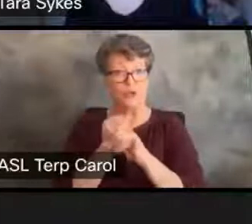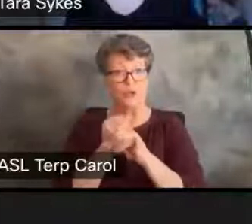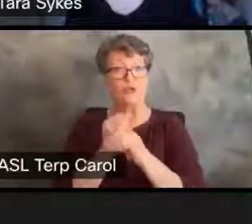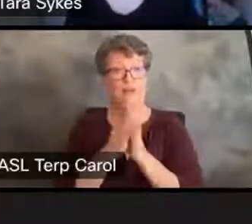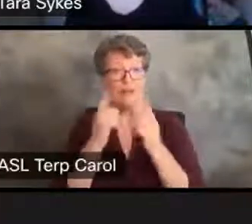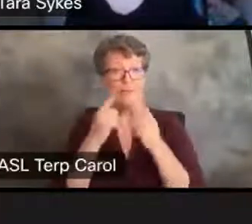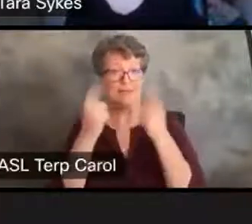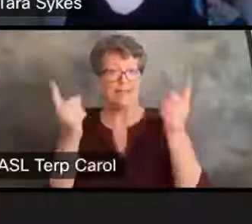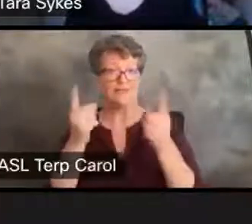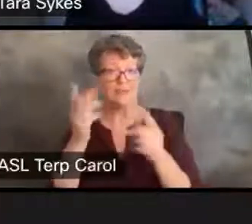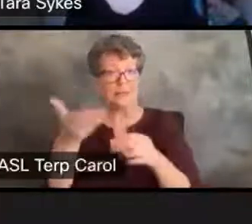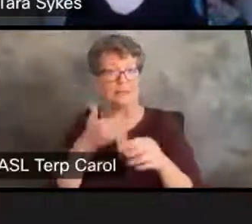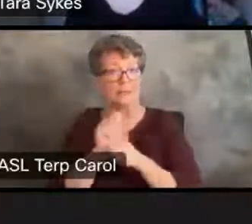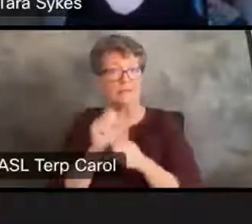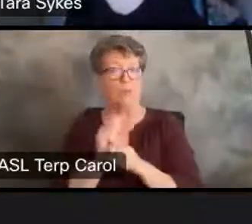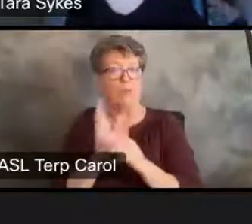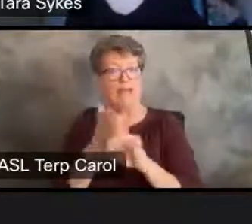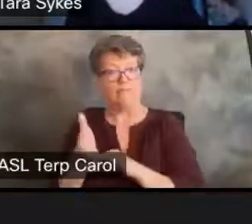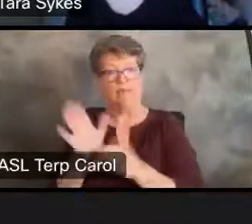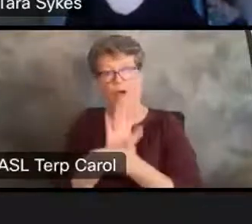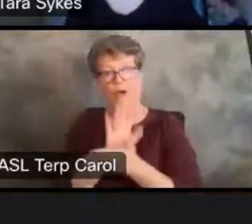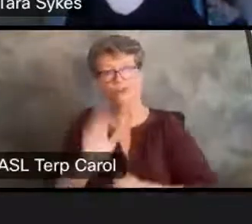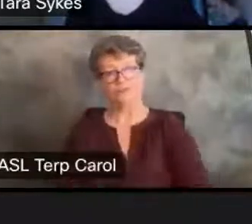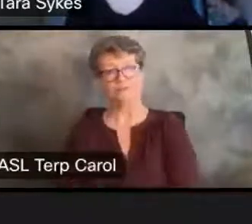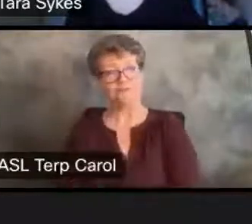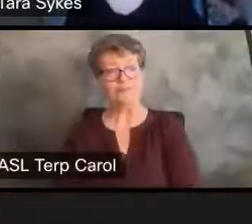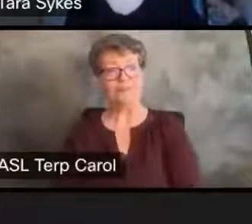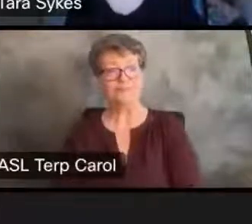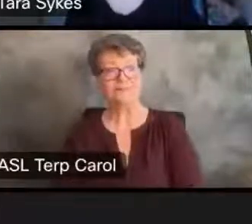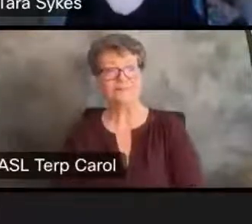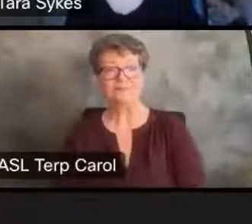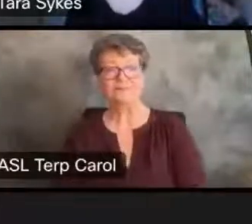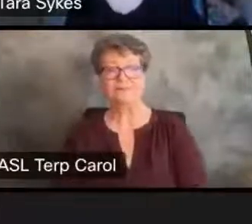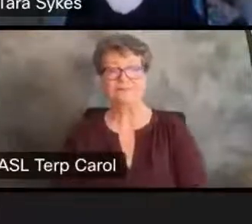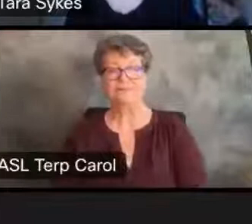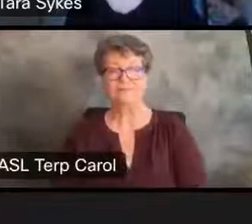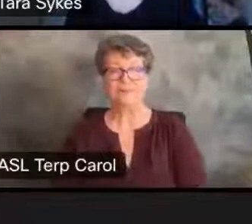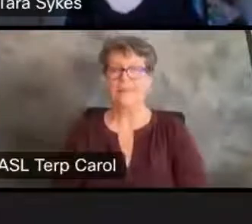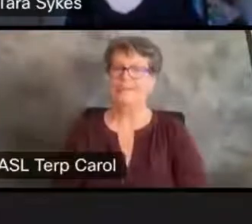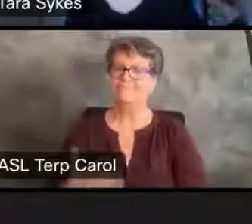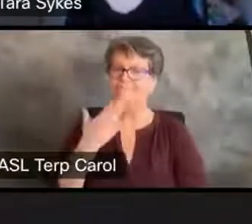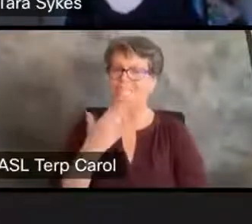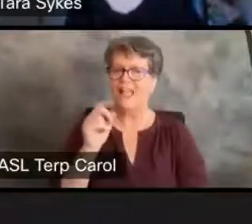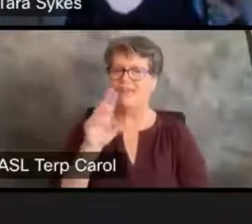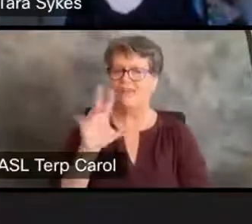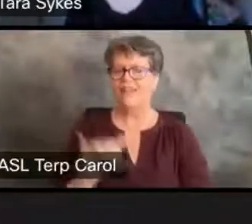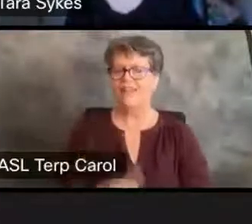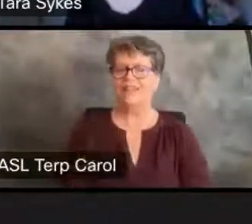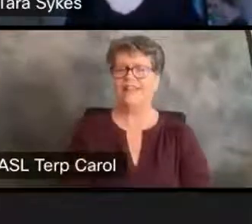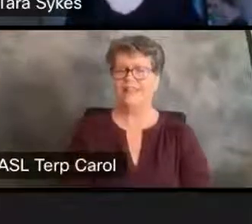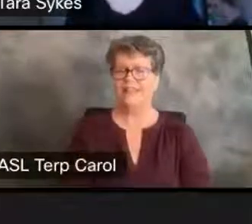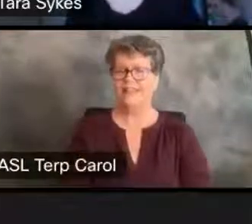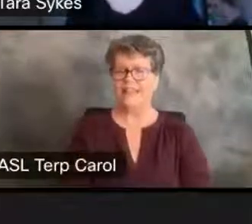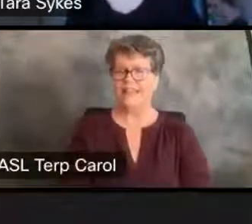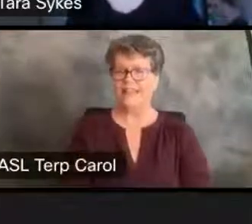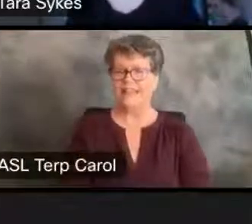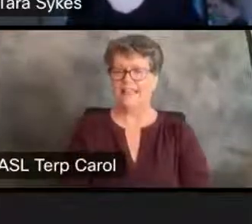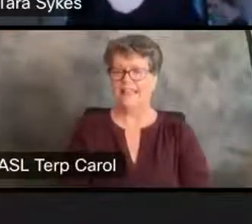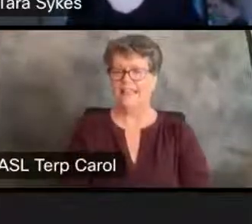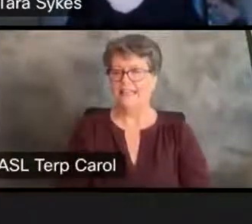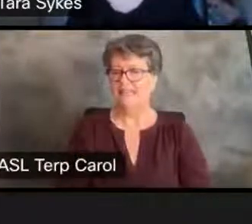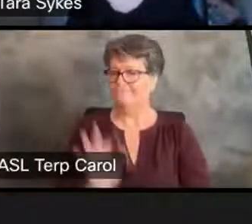that workforce have no work experience, have no practical experience. So that's kind of the goal of this program, is to ensure